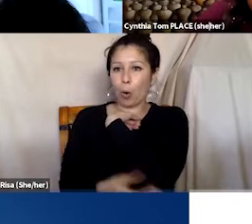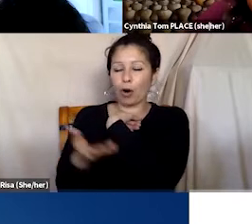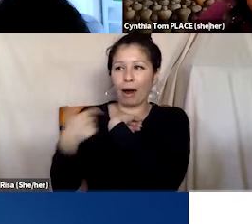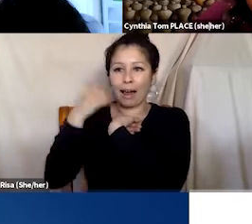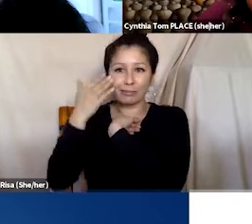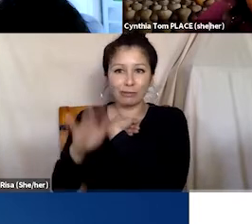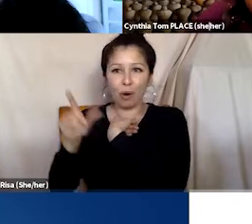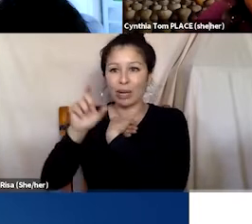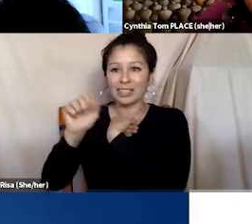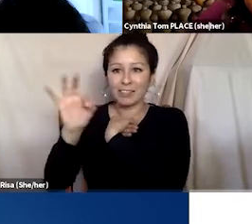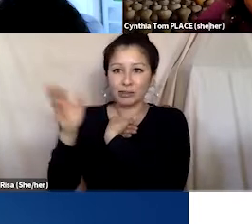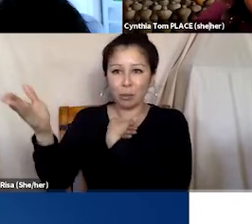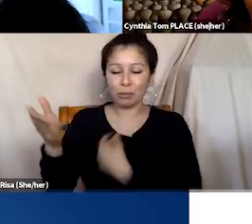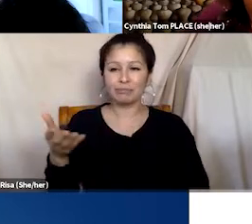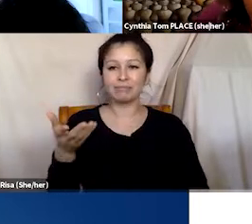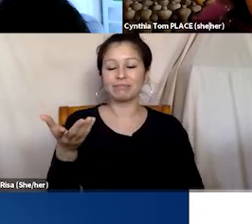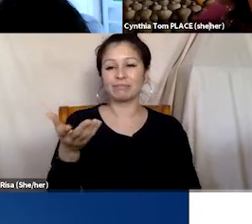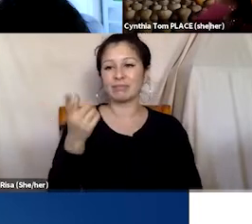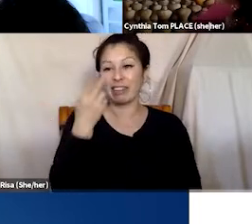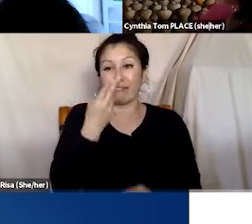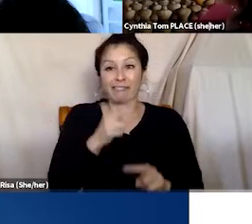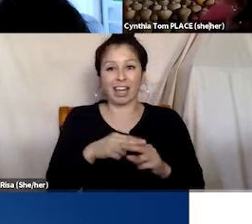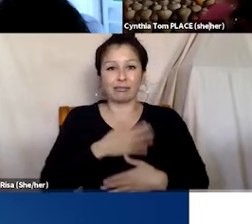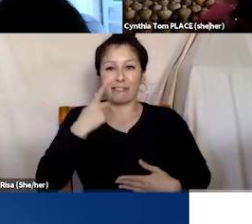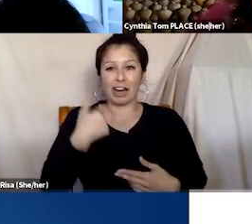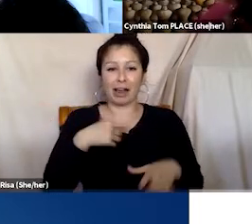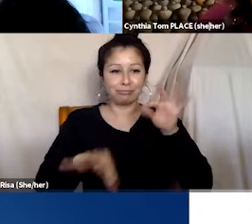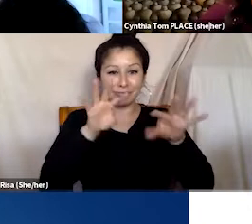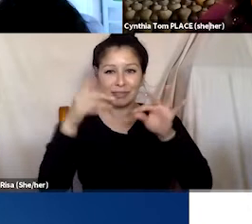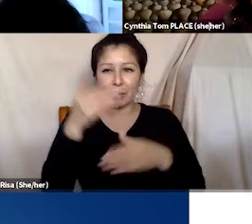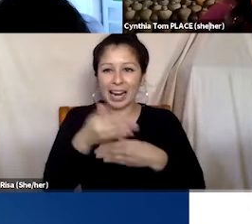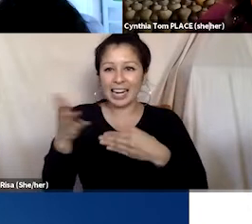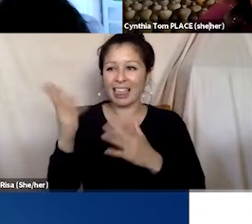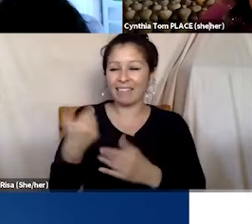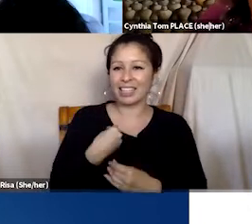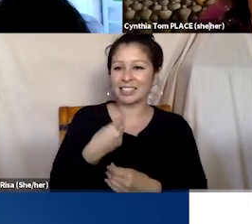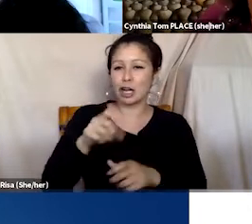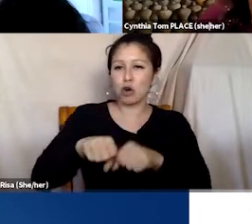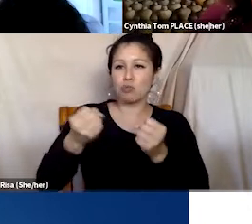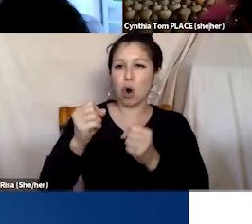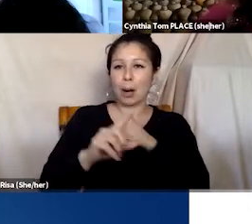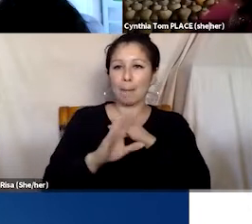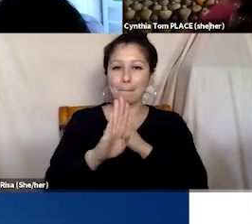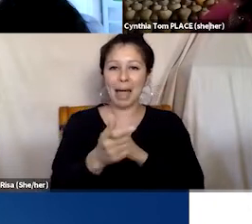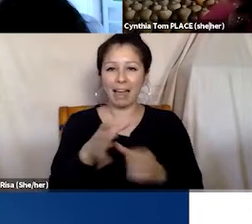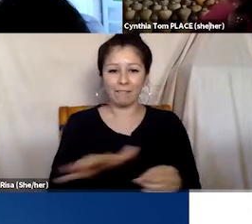San Francisco. It was just fun for us because our neighbors left us broken bags of